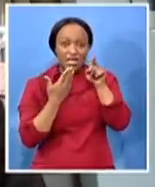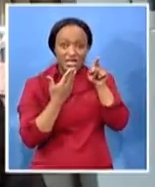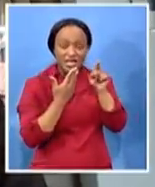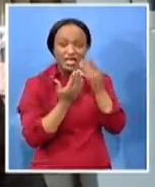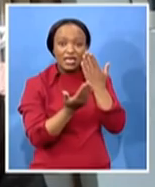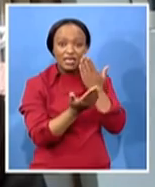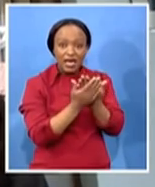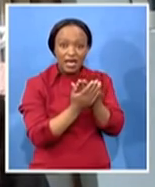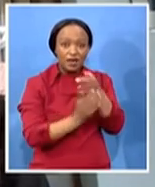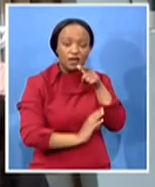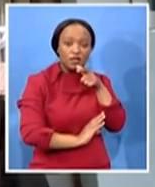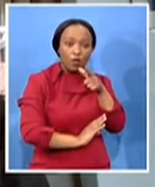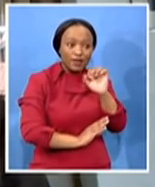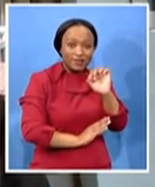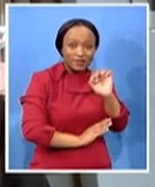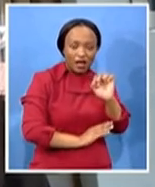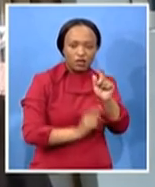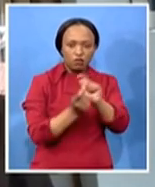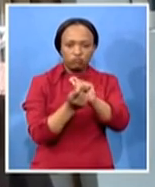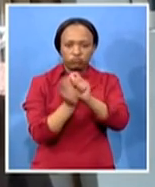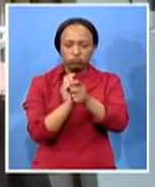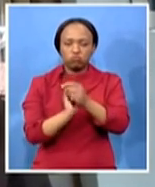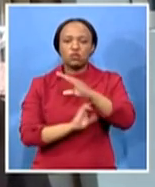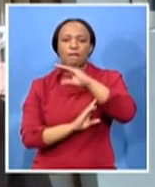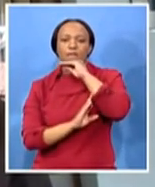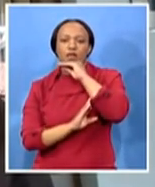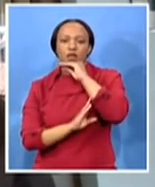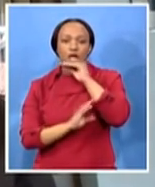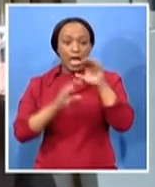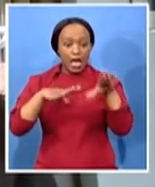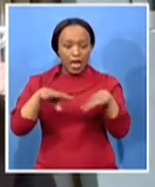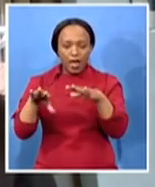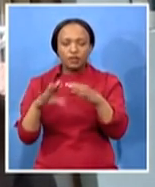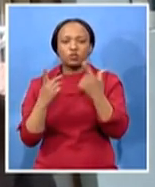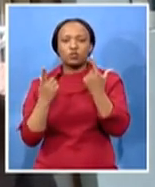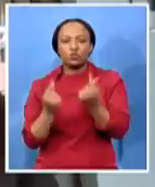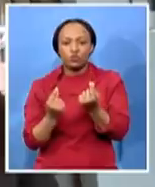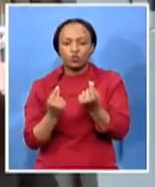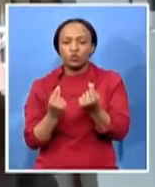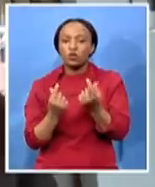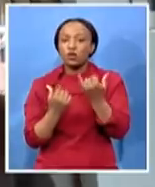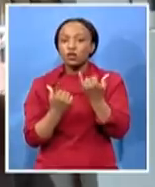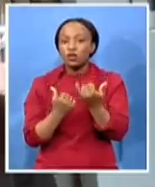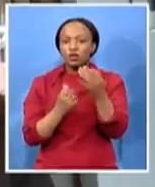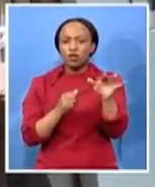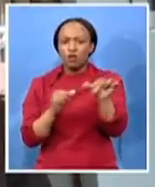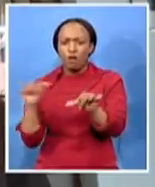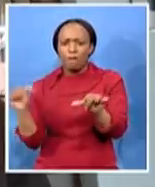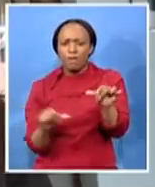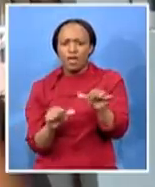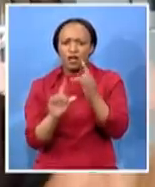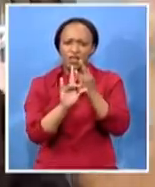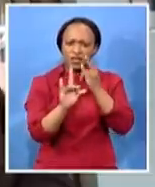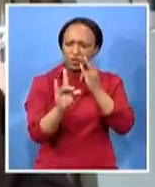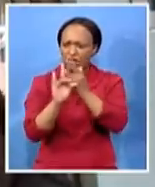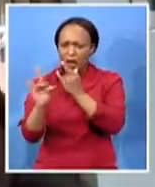meaning, into visible actions, and go back into those townships and help revitalize. He's a businessman,